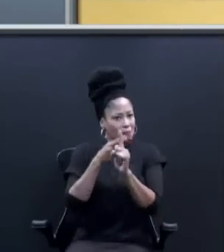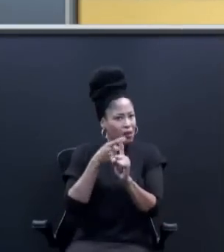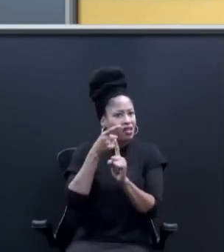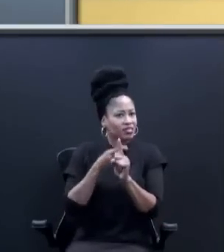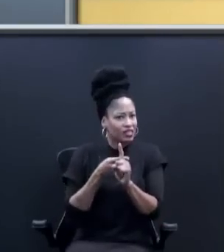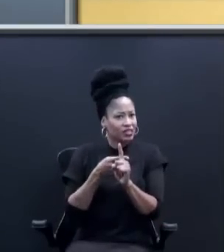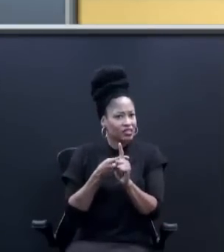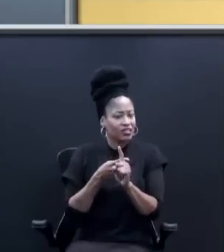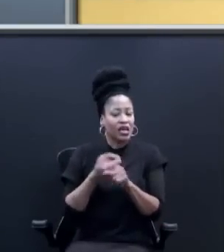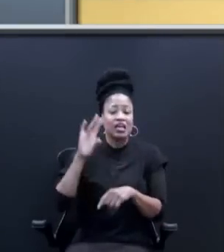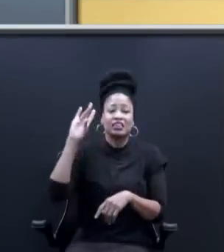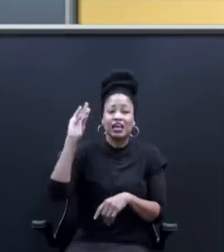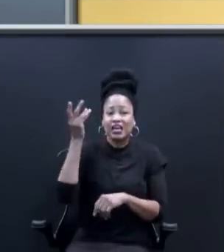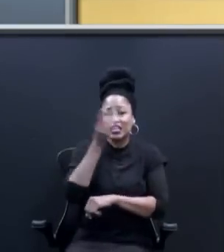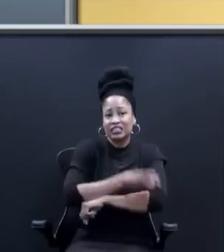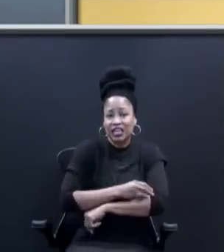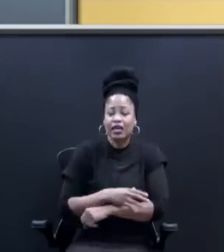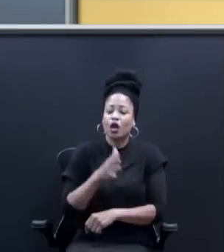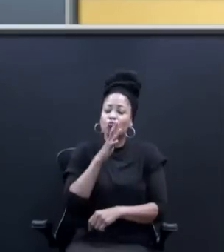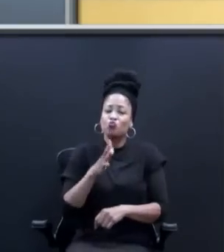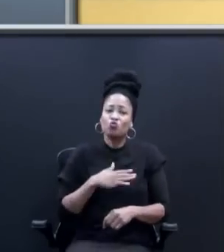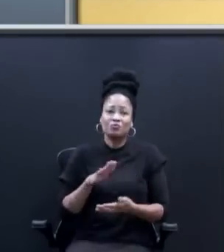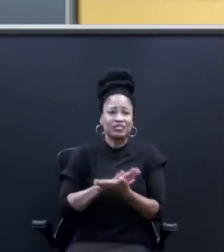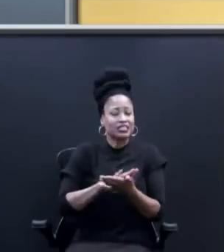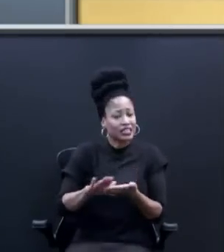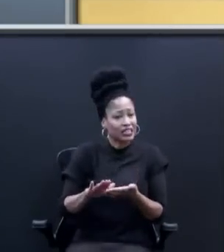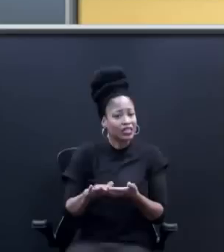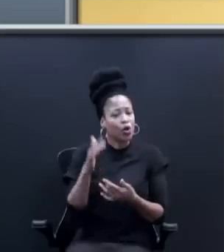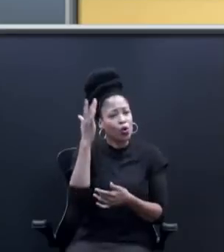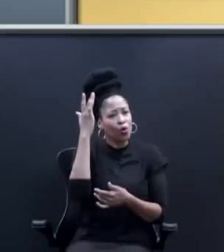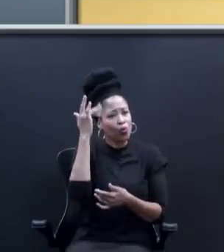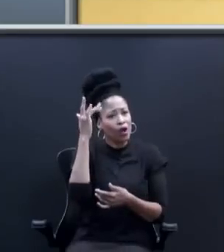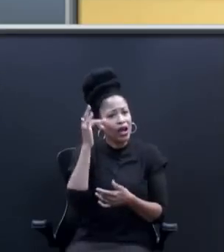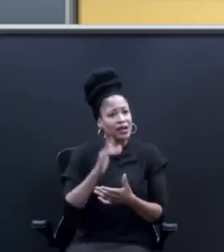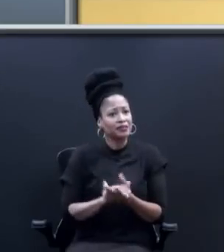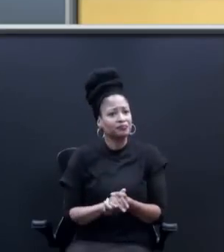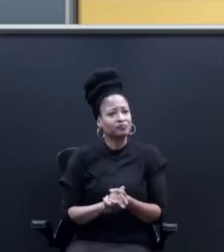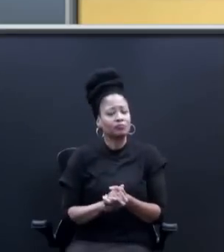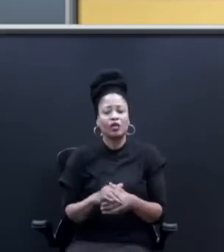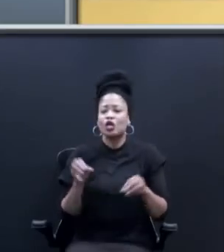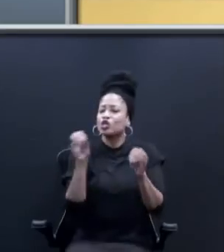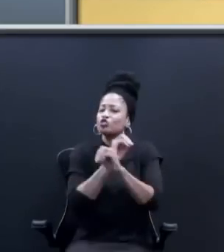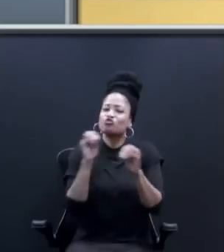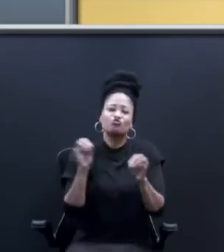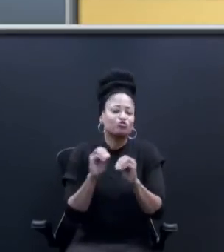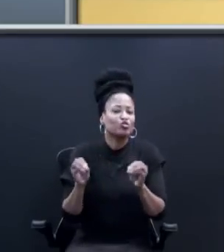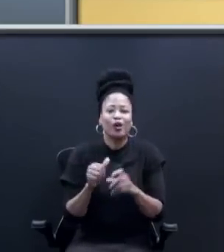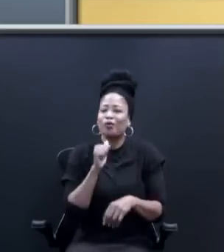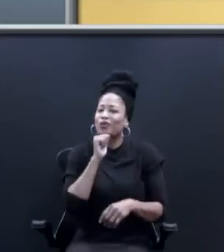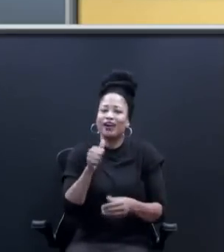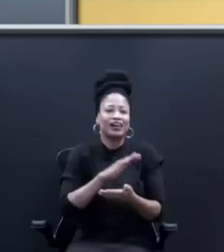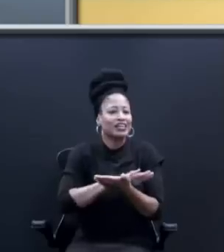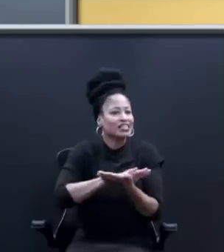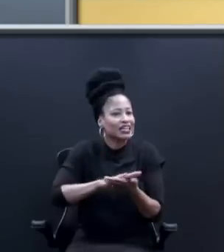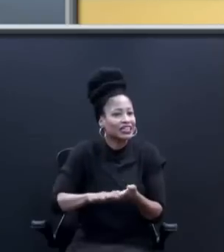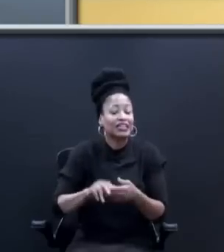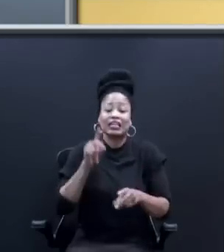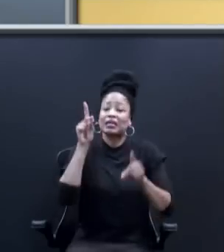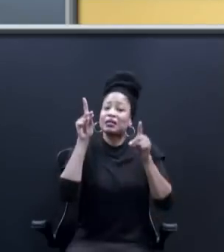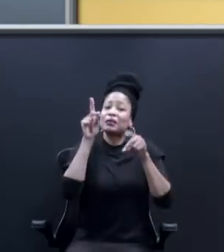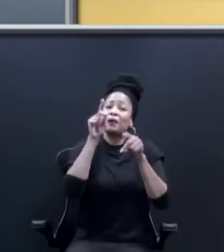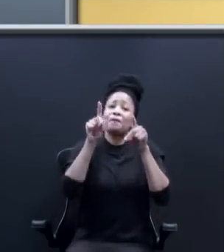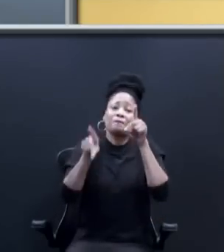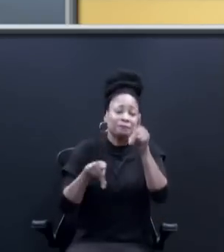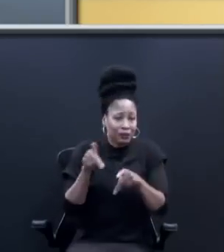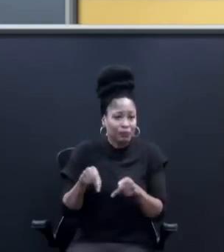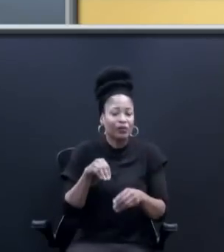to be no blood or flowing, and there ain't going to be no unclean person in the Father's kingdom. Y'all see how the Lord has laid